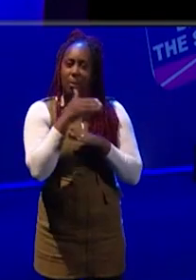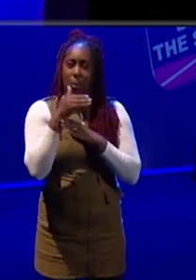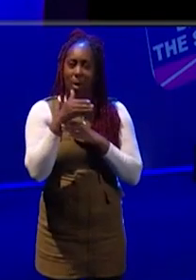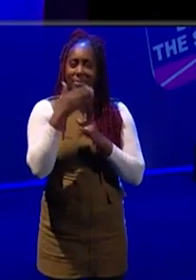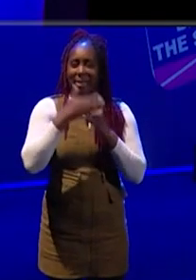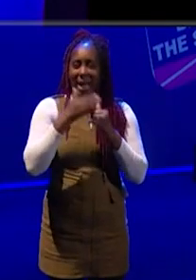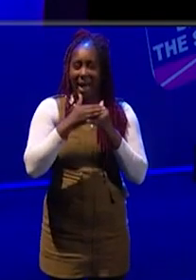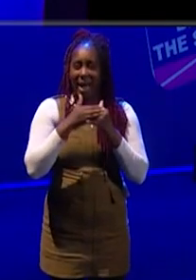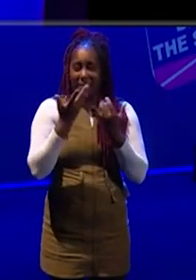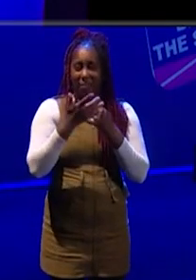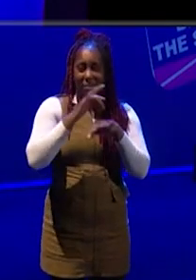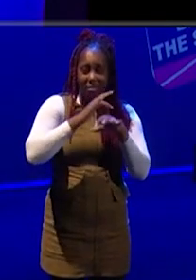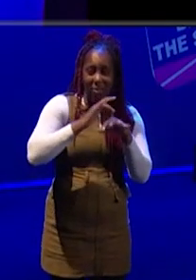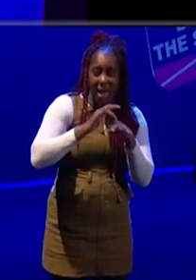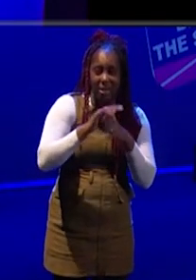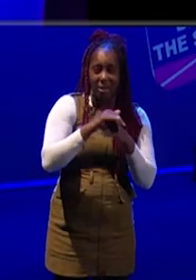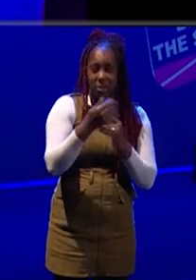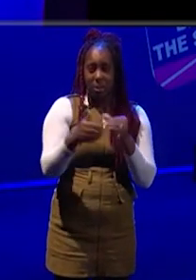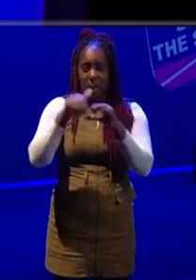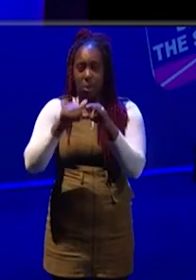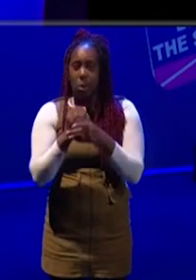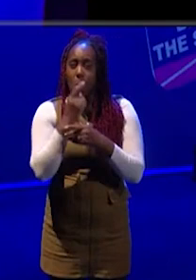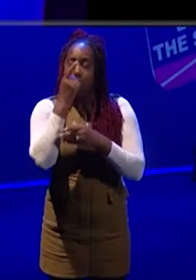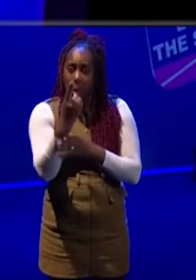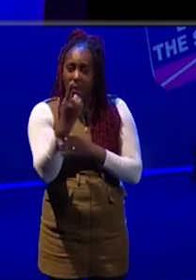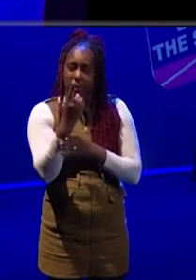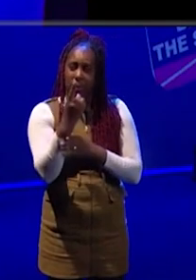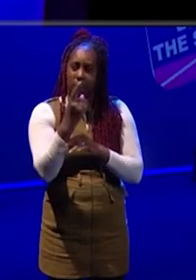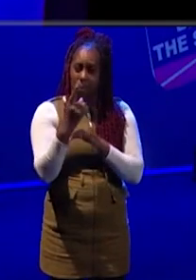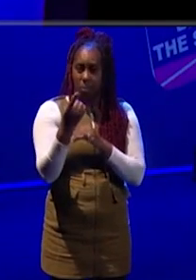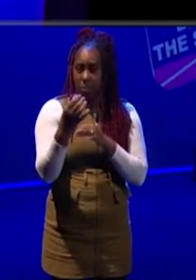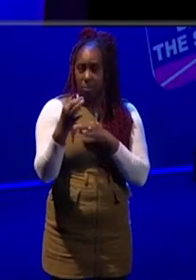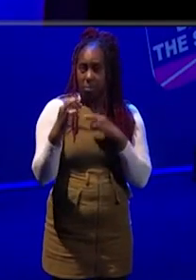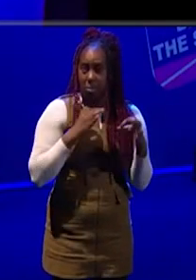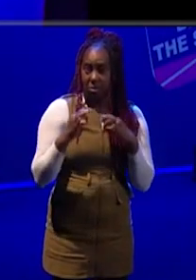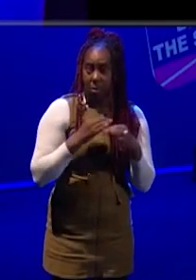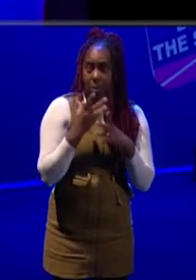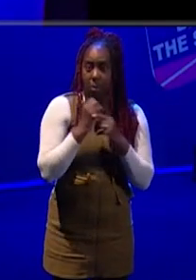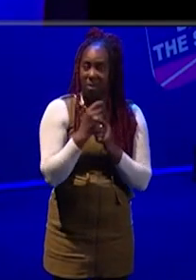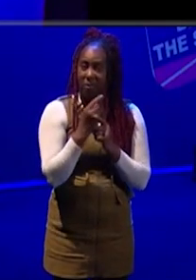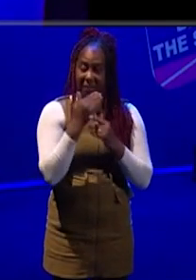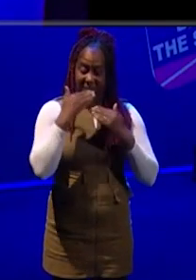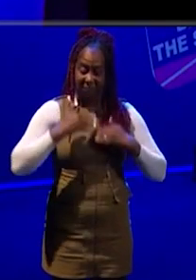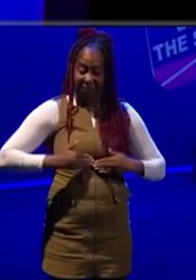casts of 20 or more have to include at least one performer with a visible